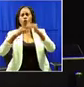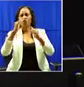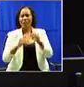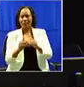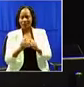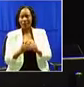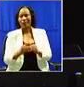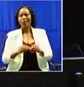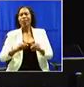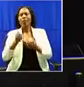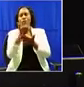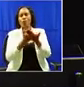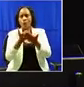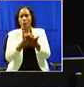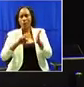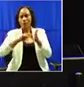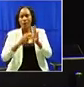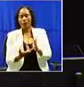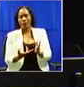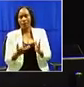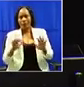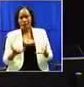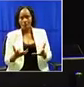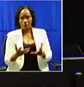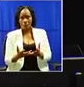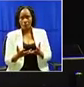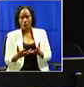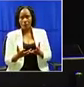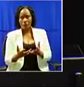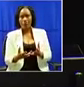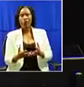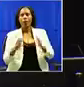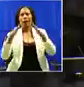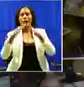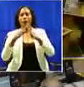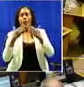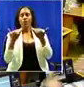Recovery Plan. The House is now adjourned.